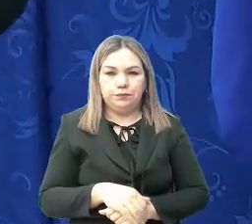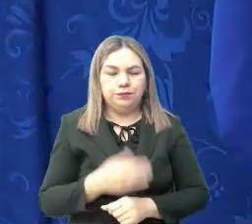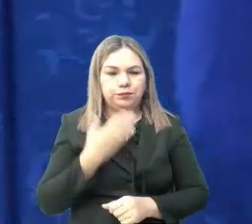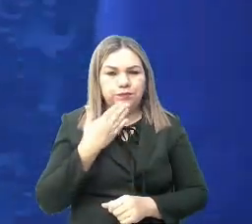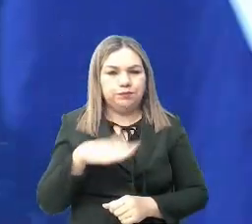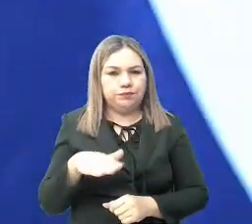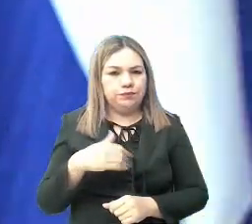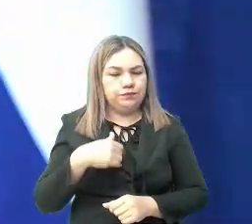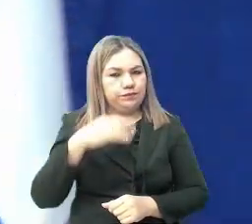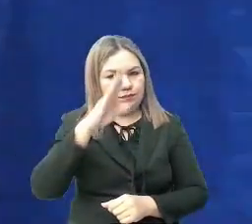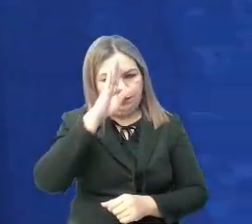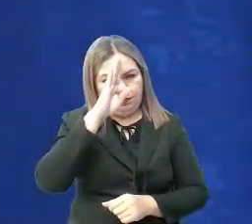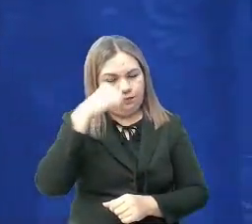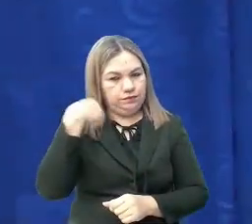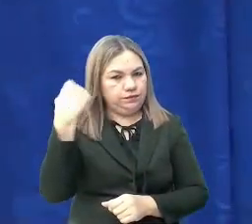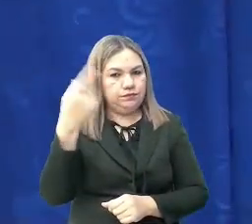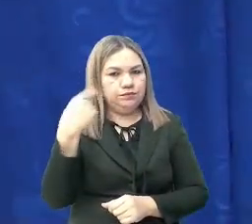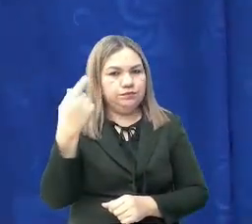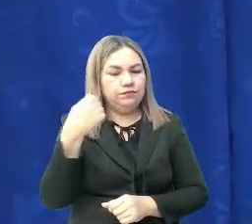I started,